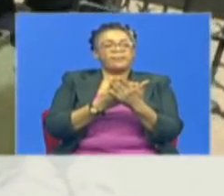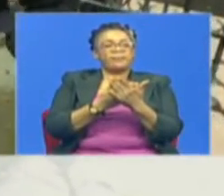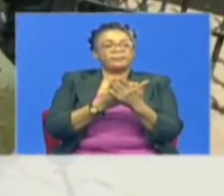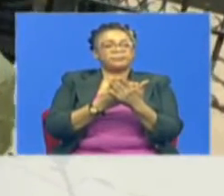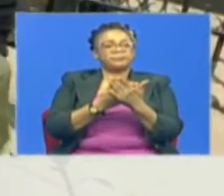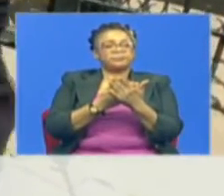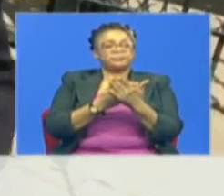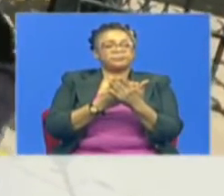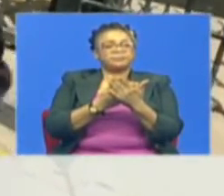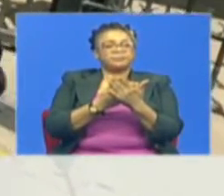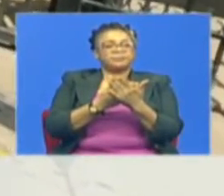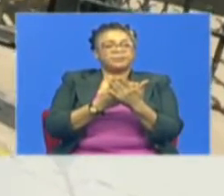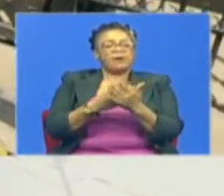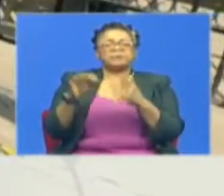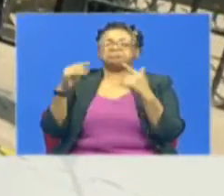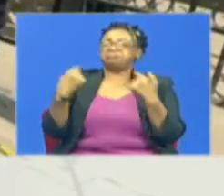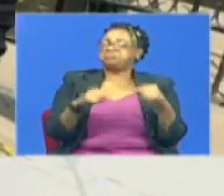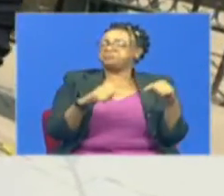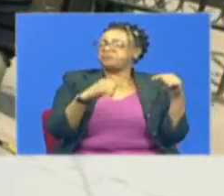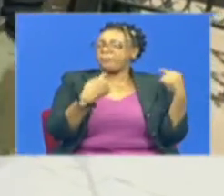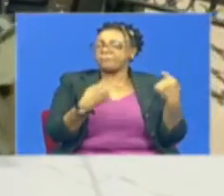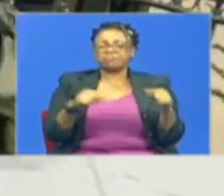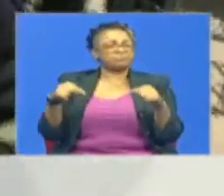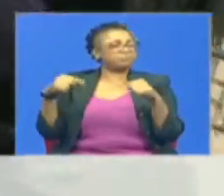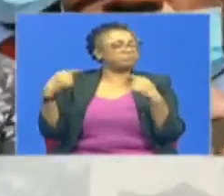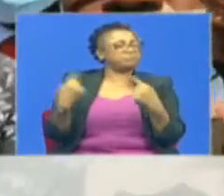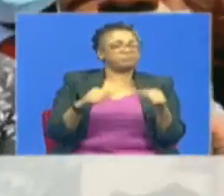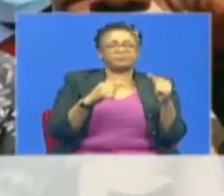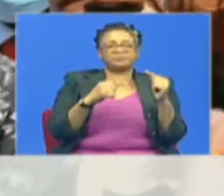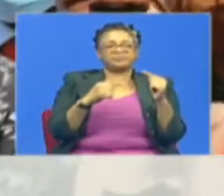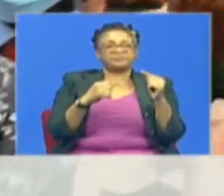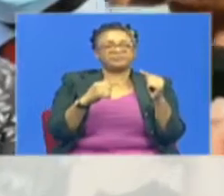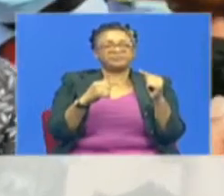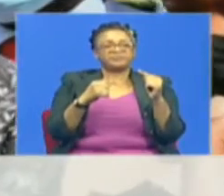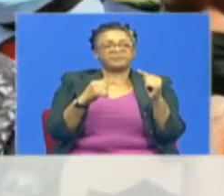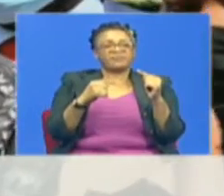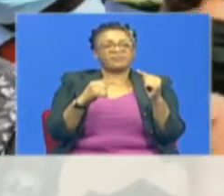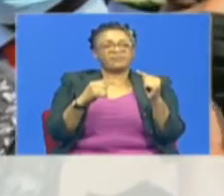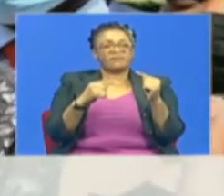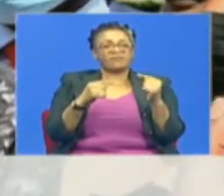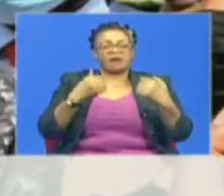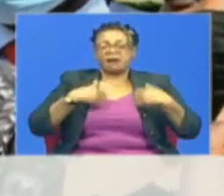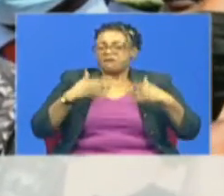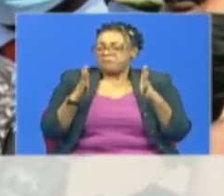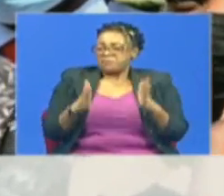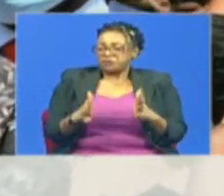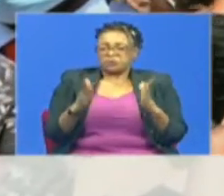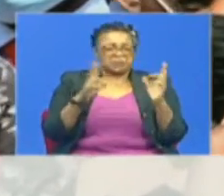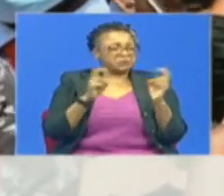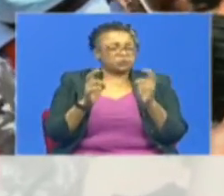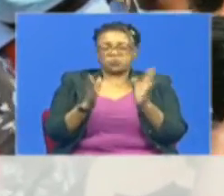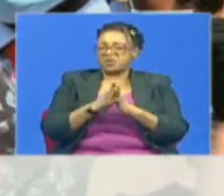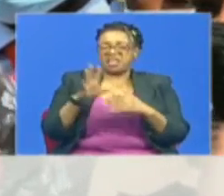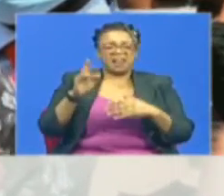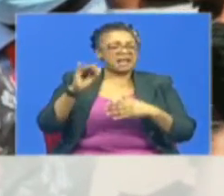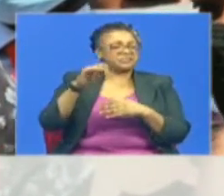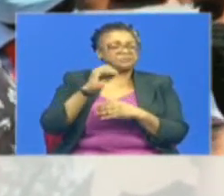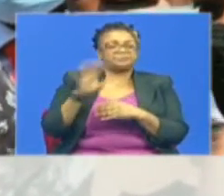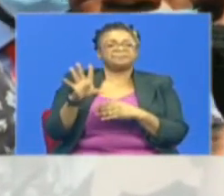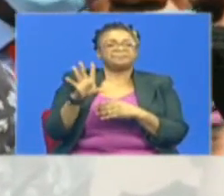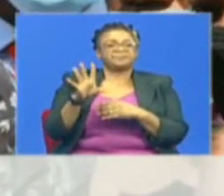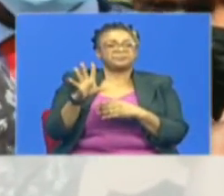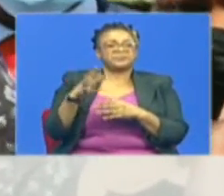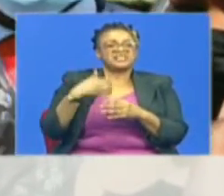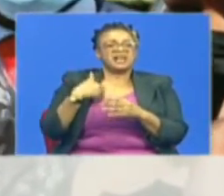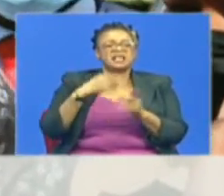and a scuffle ensued before they retreated. I don't have any personal issues with her, and she has no mandate